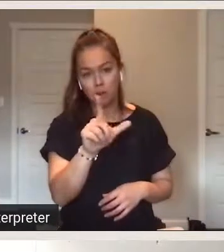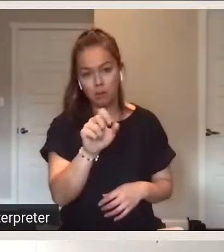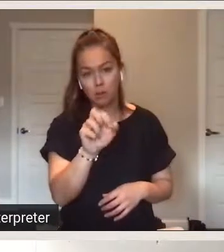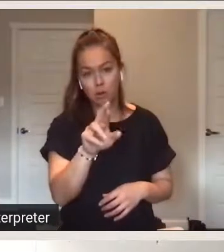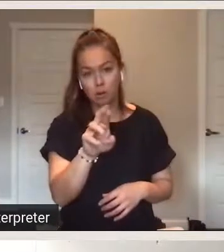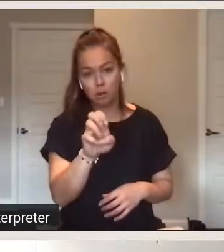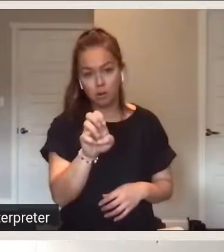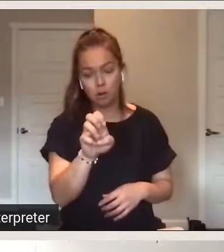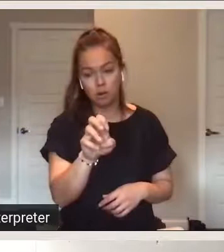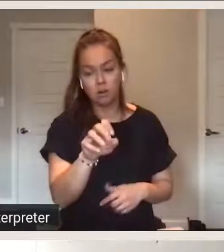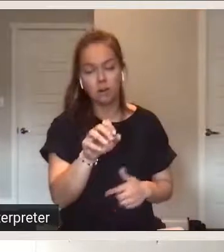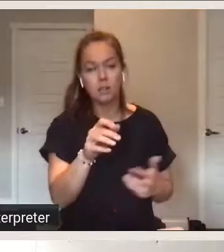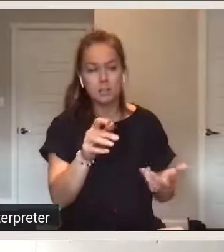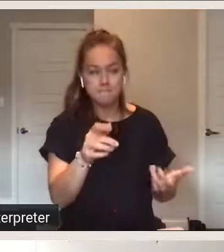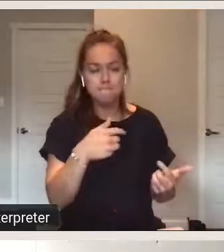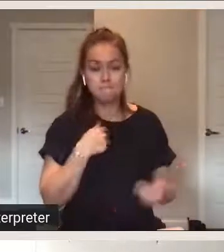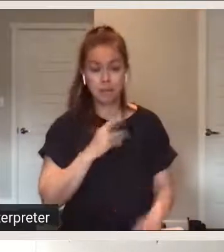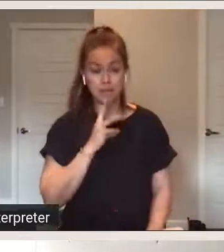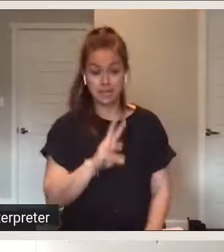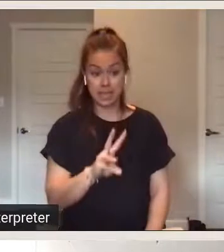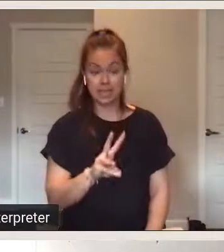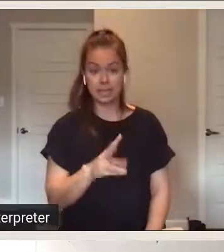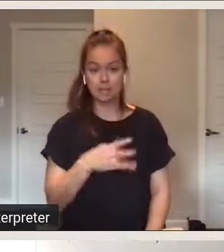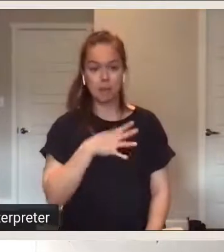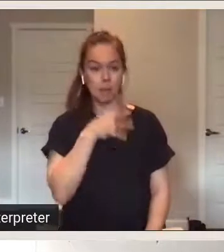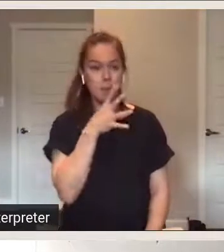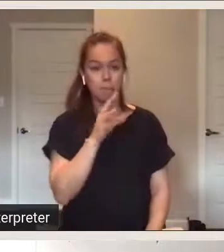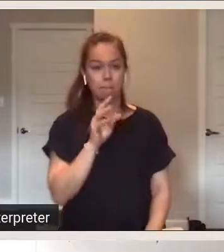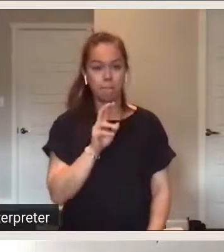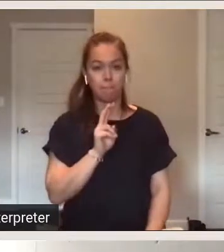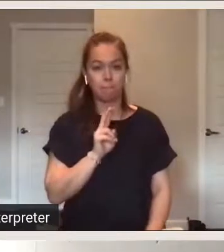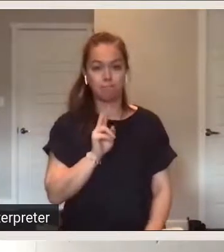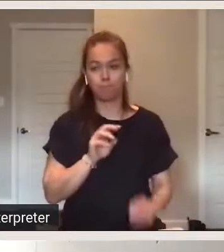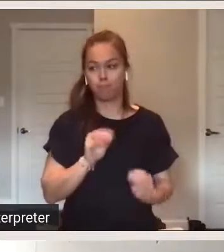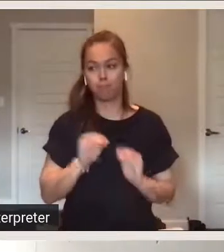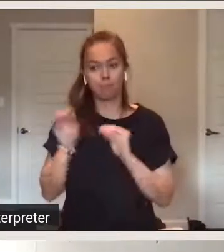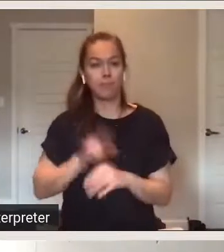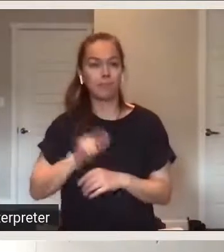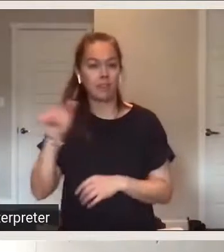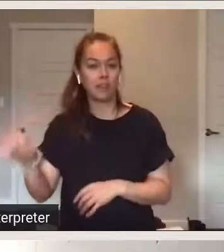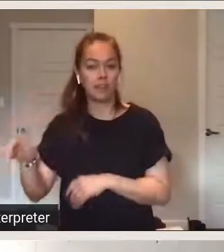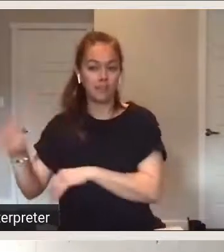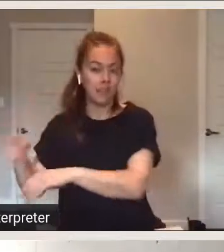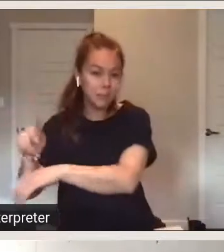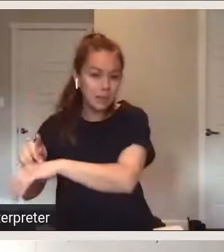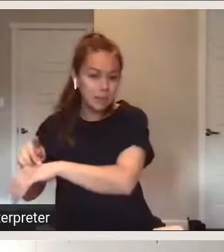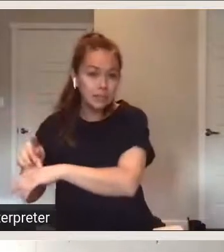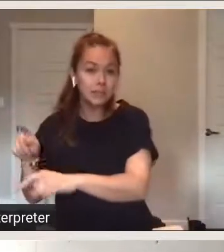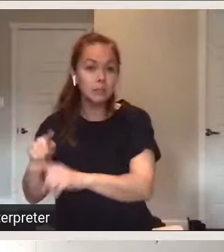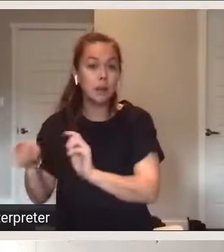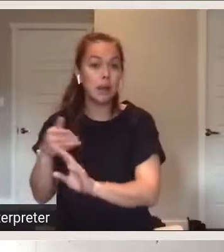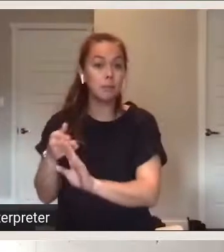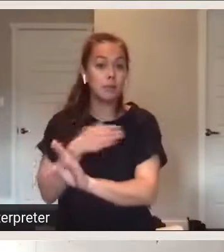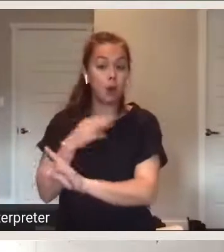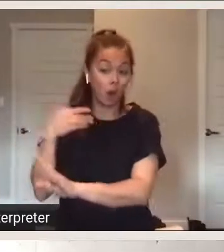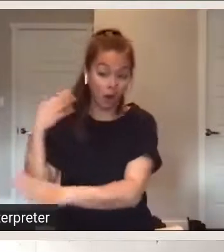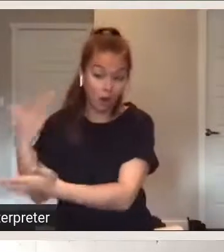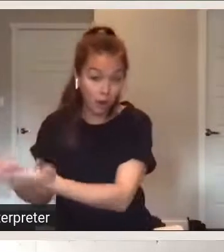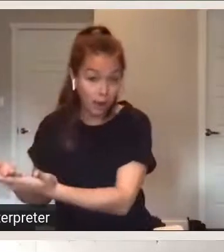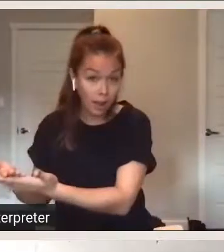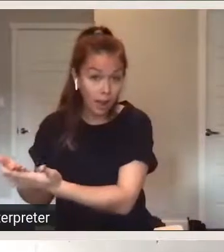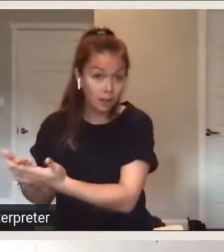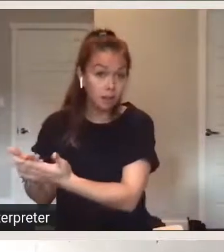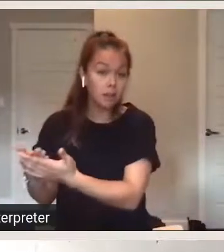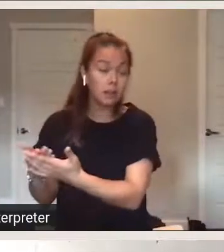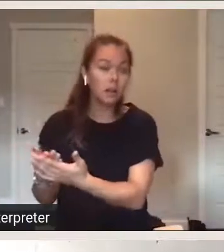brought us there. But for some reason, the thing we heard most about before going there was the superstitions, was